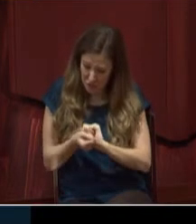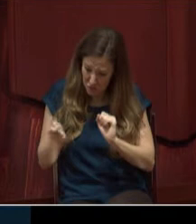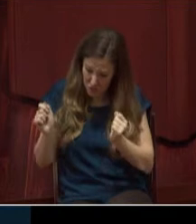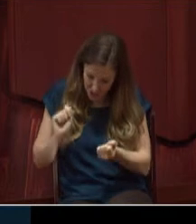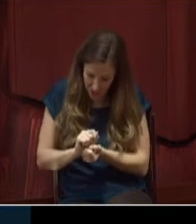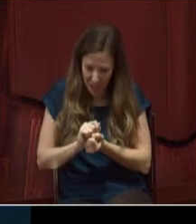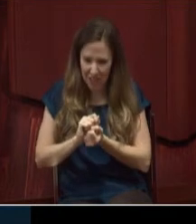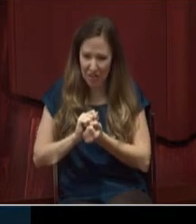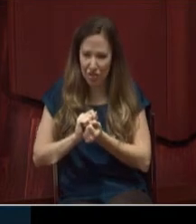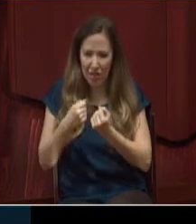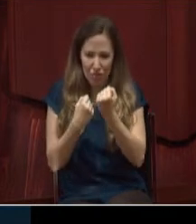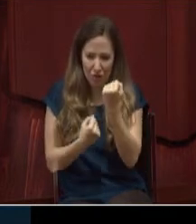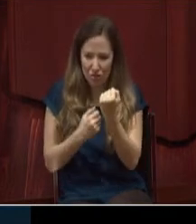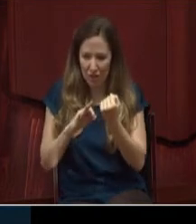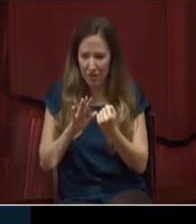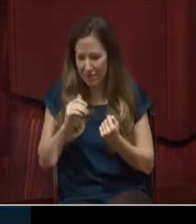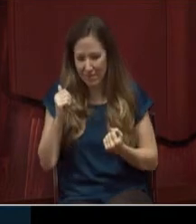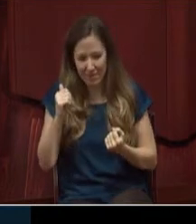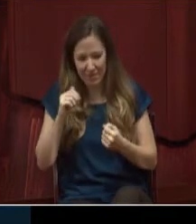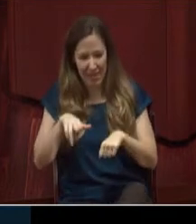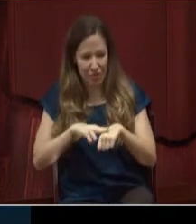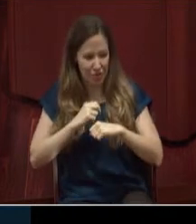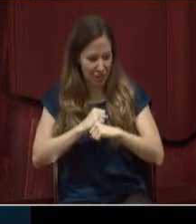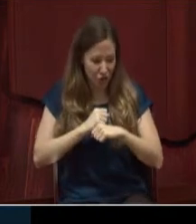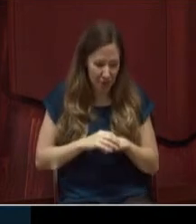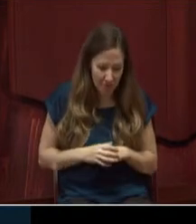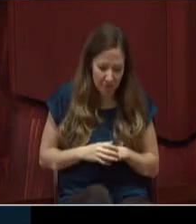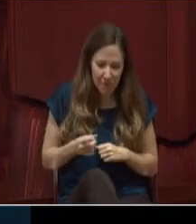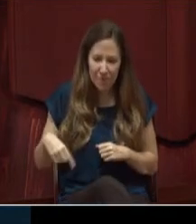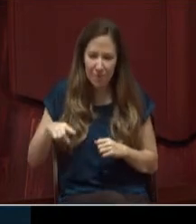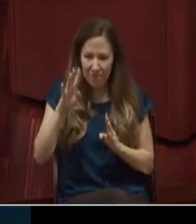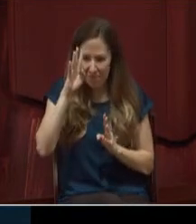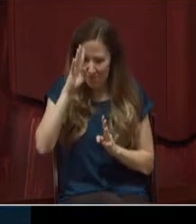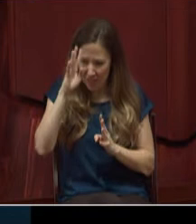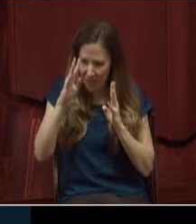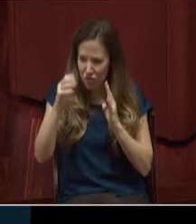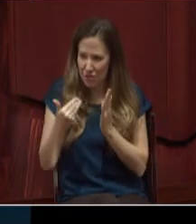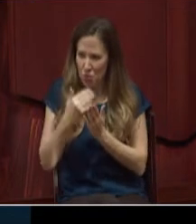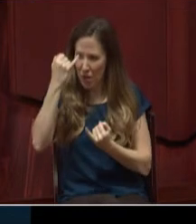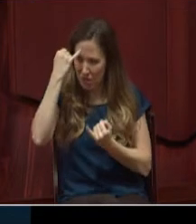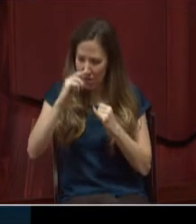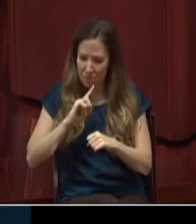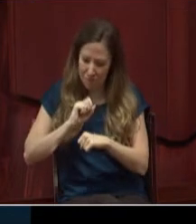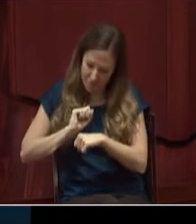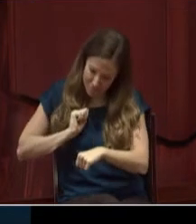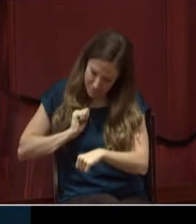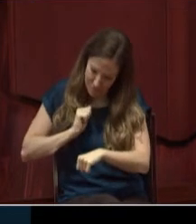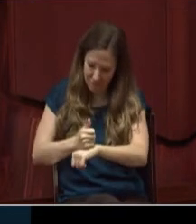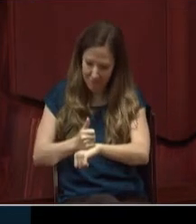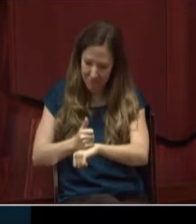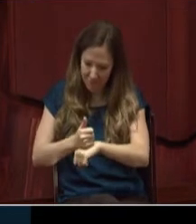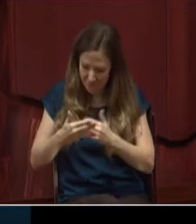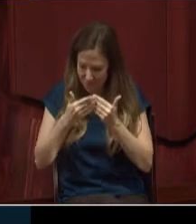the administration. These innovations then laid the groundwork and the foundation for all the successes they were able to achieve